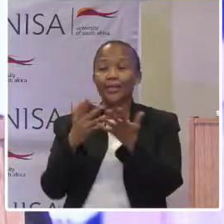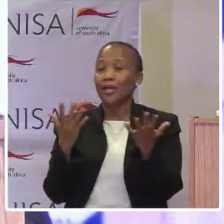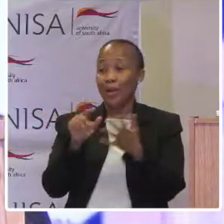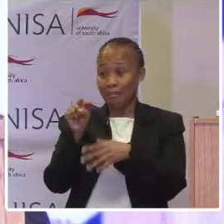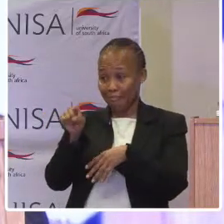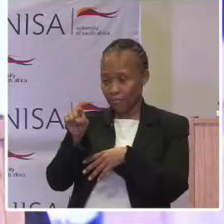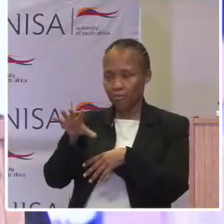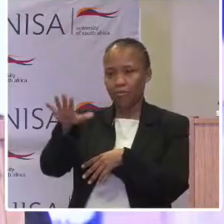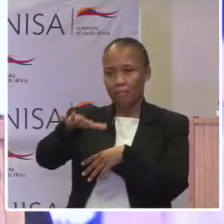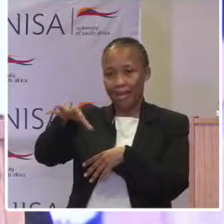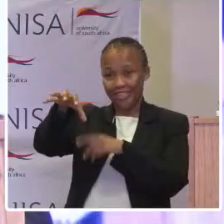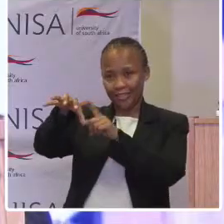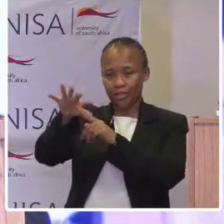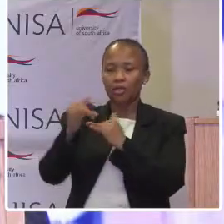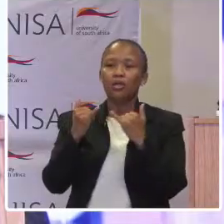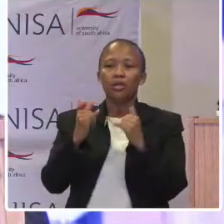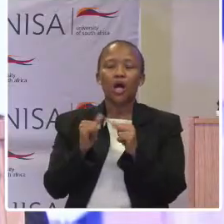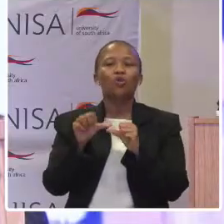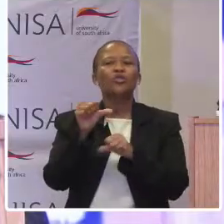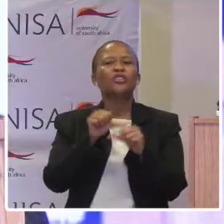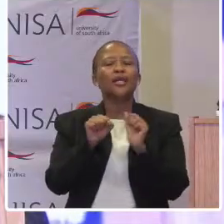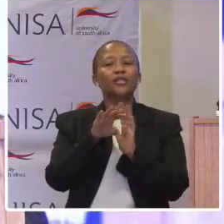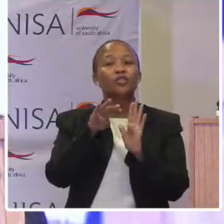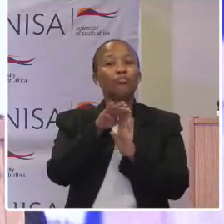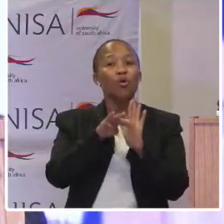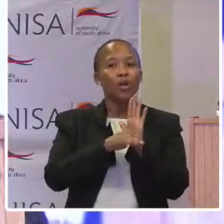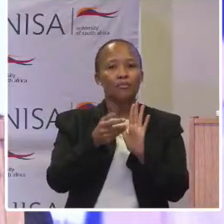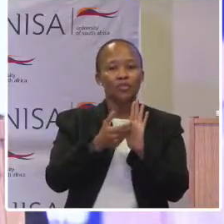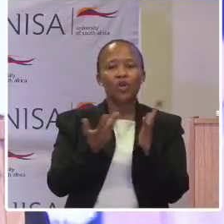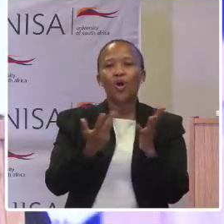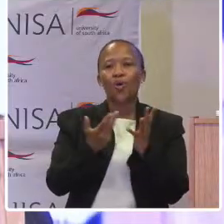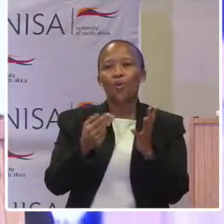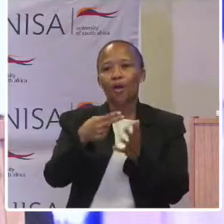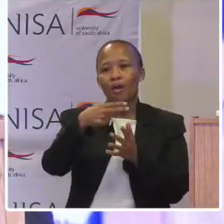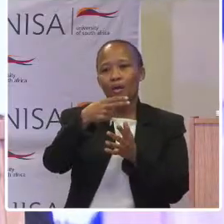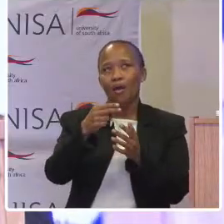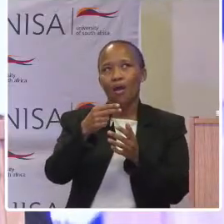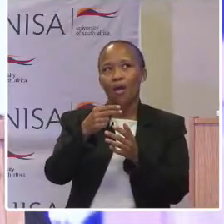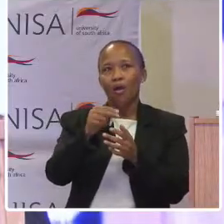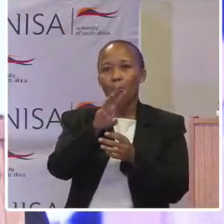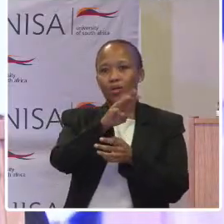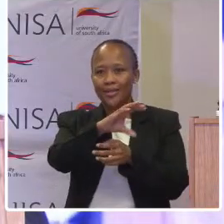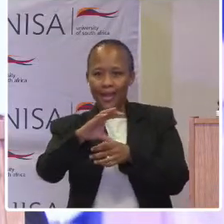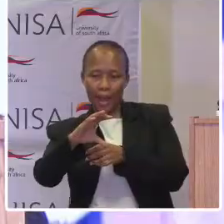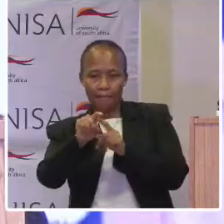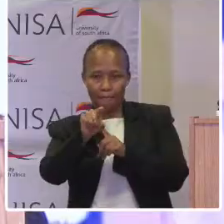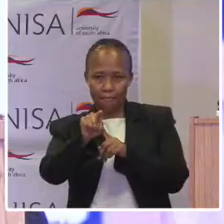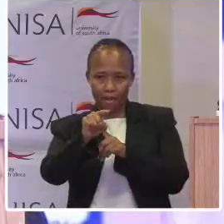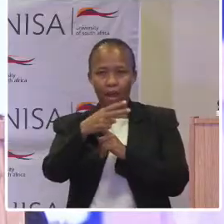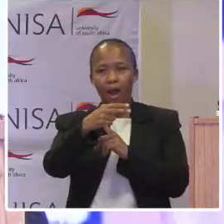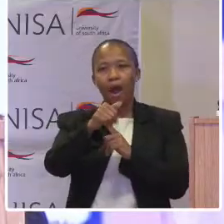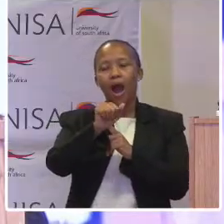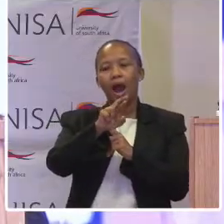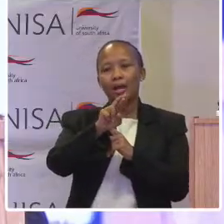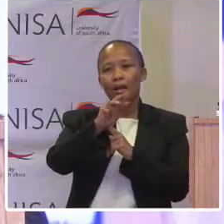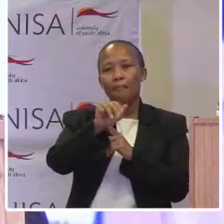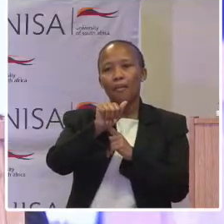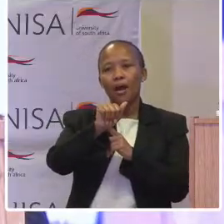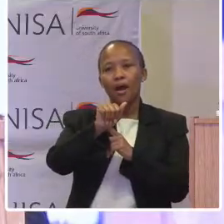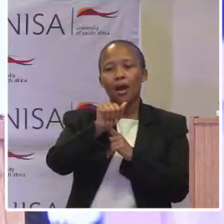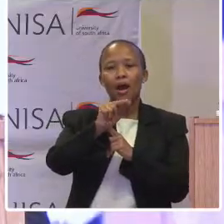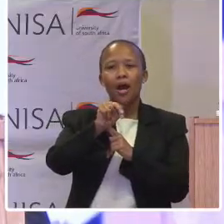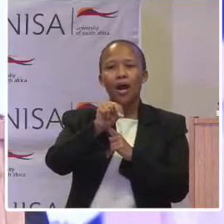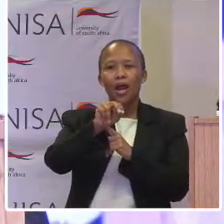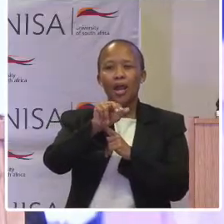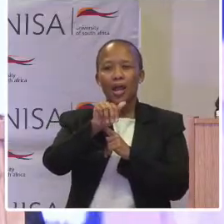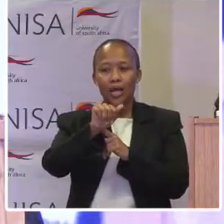and Space Science Program, which is in Hermanus in the Western Cape, as well as the newly established space engineering